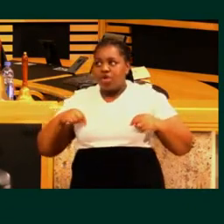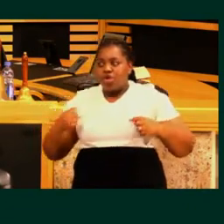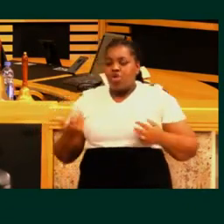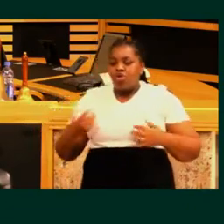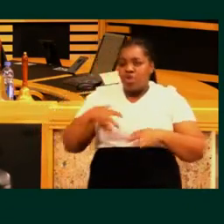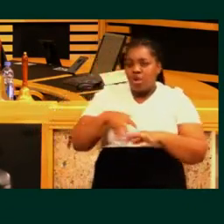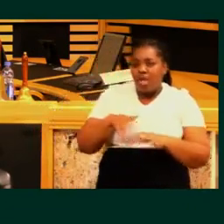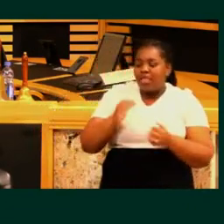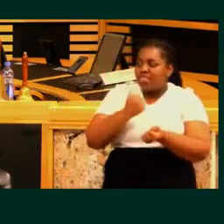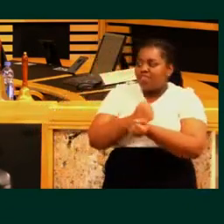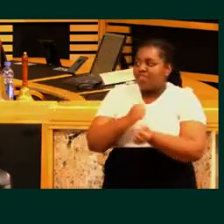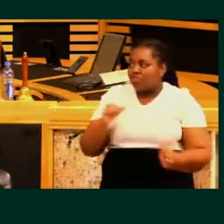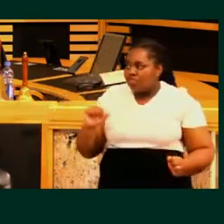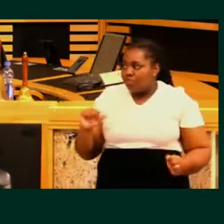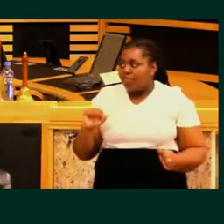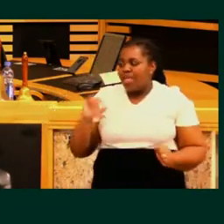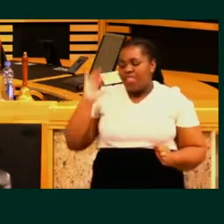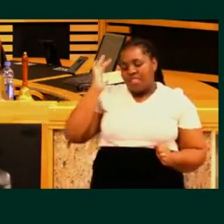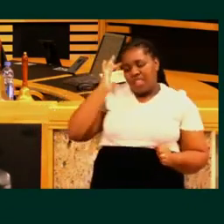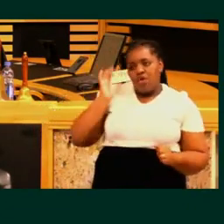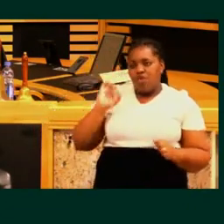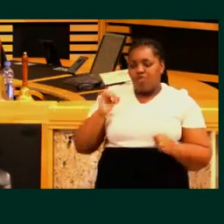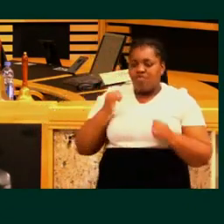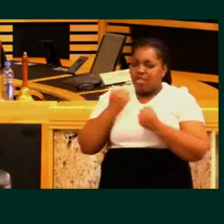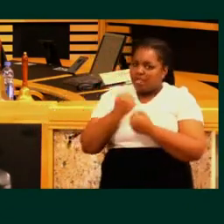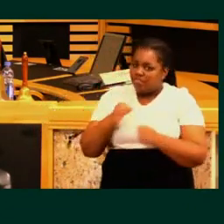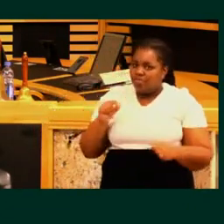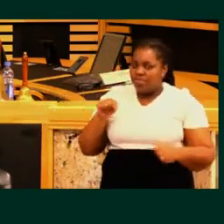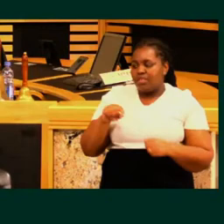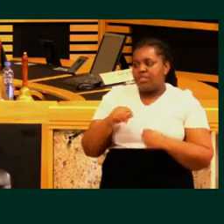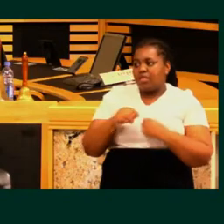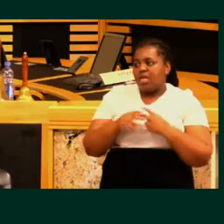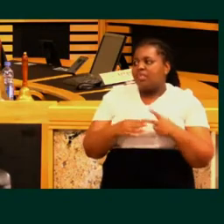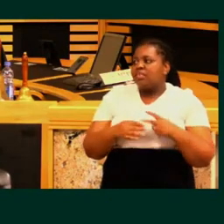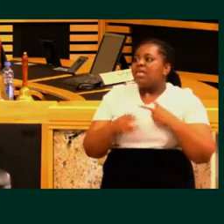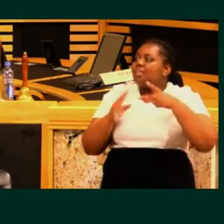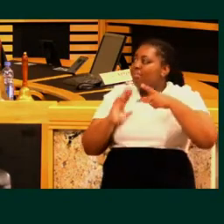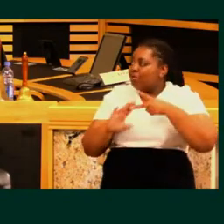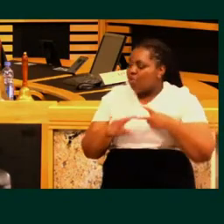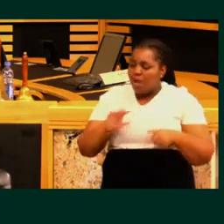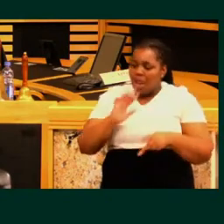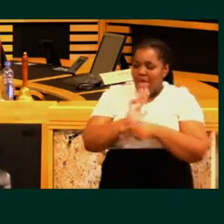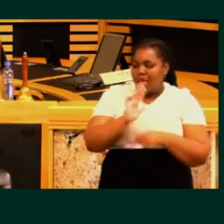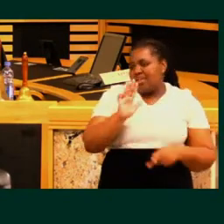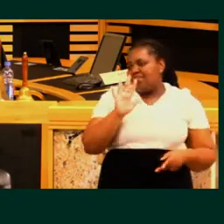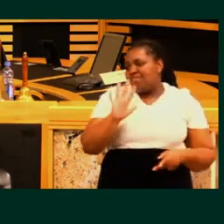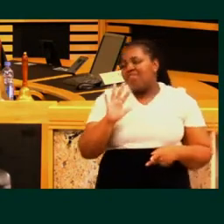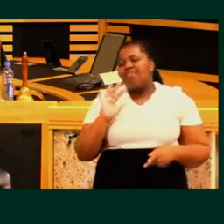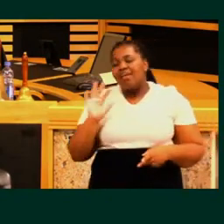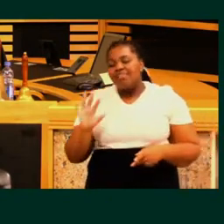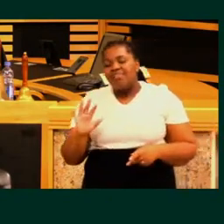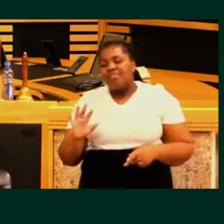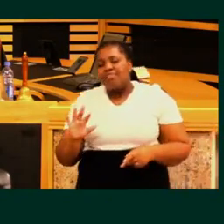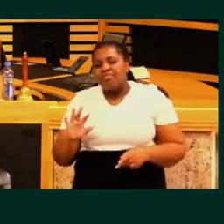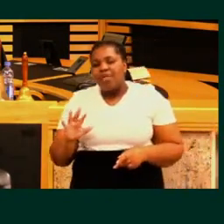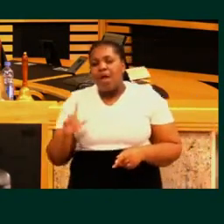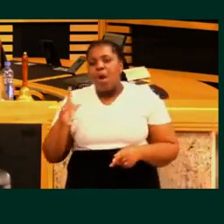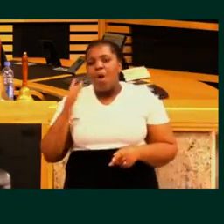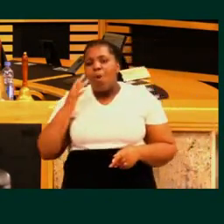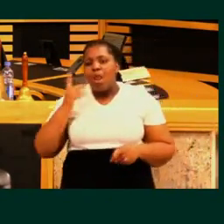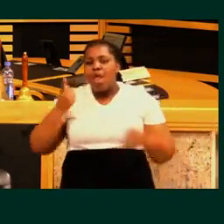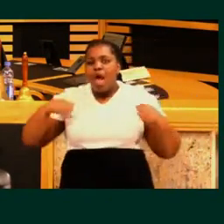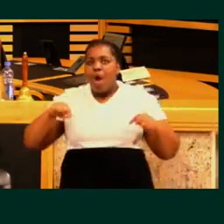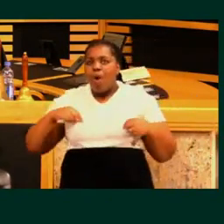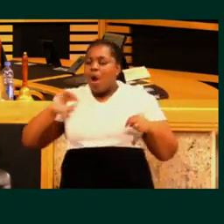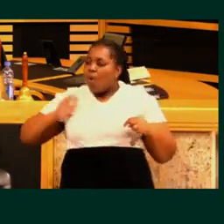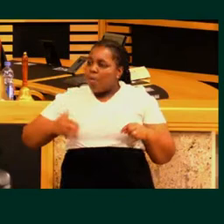freedom uh the thinking of the freedom of this country the second one again 1955 when our women were